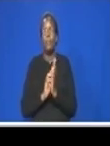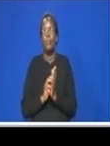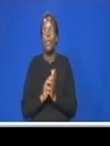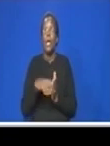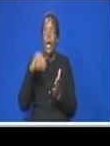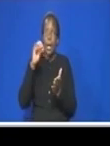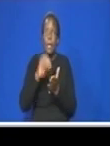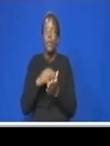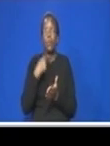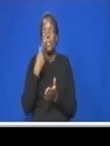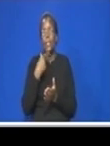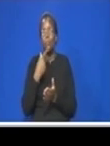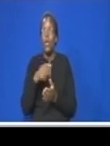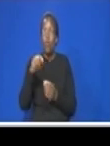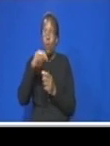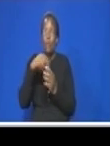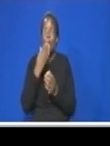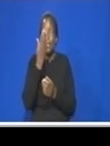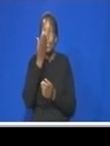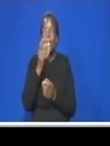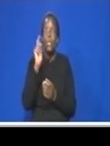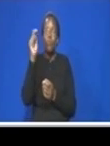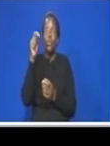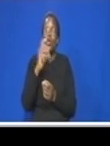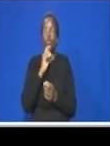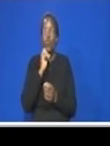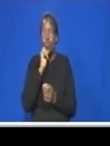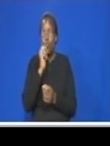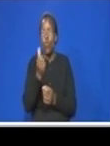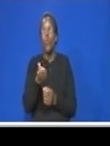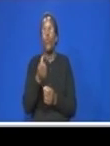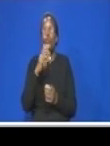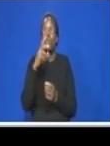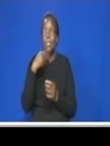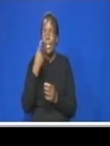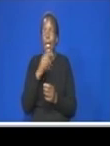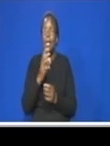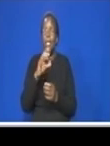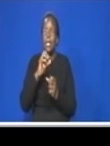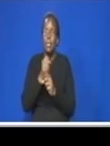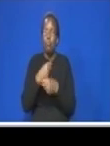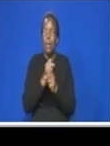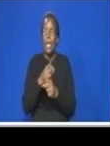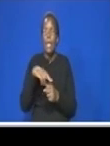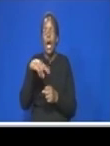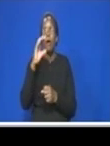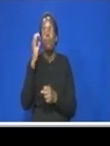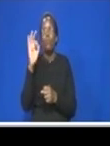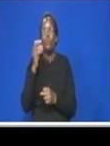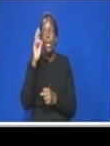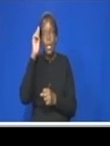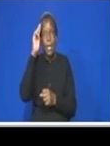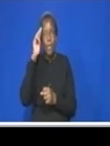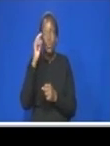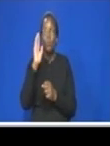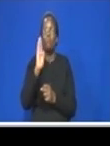Again, we are saying when you're answering the question, do not say it is made up of. The reason being,